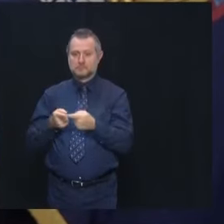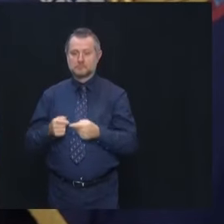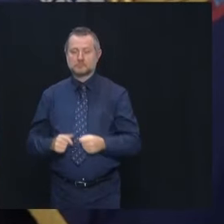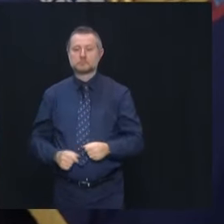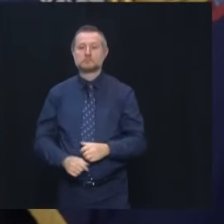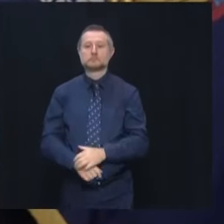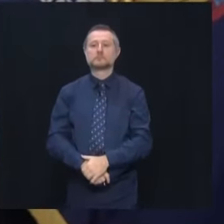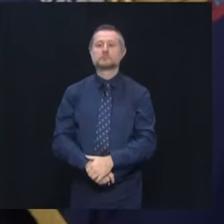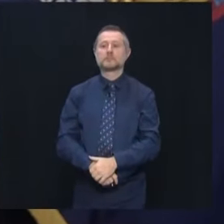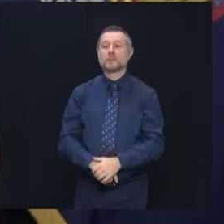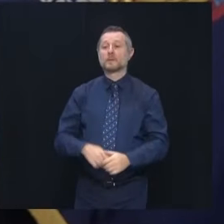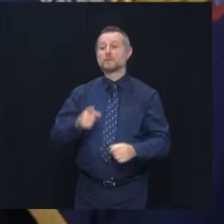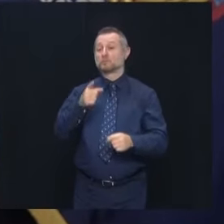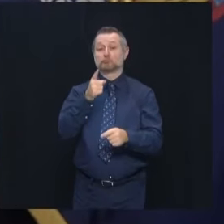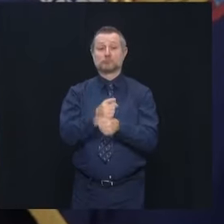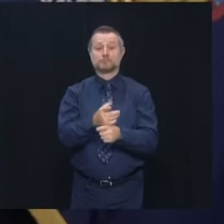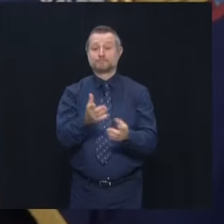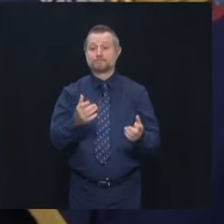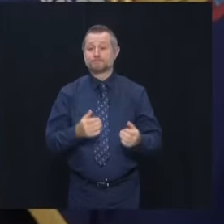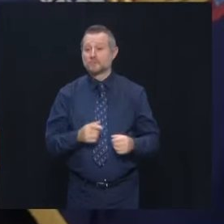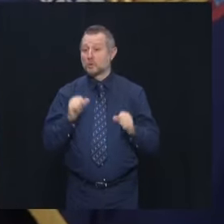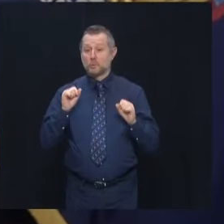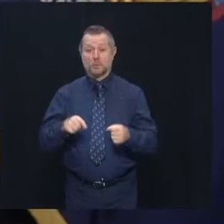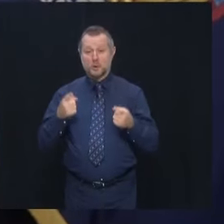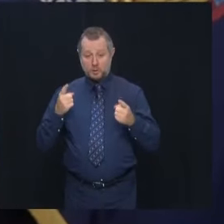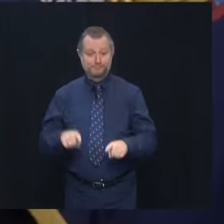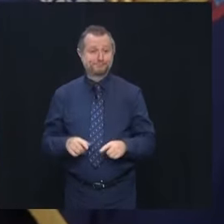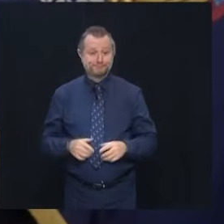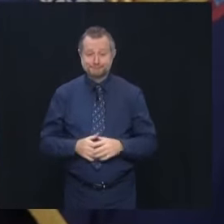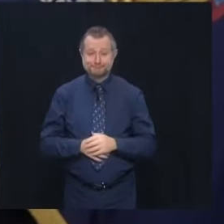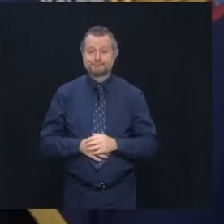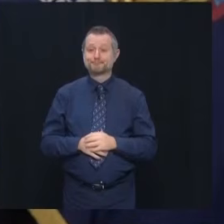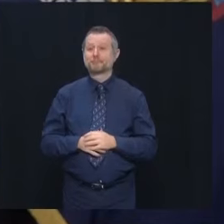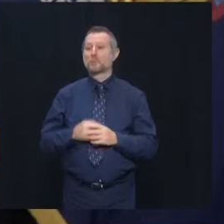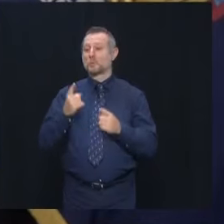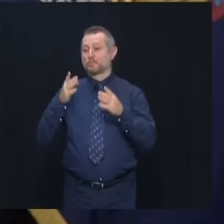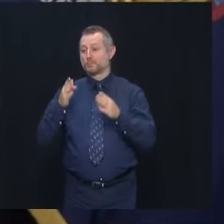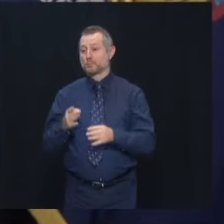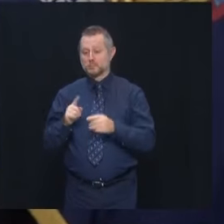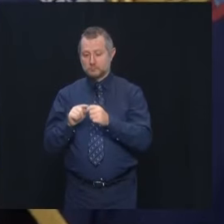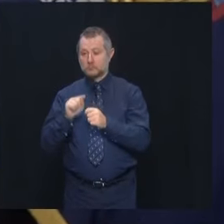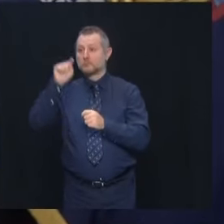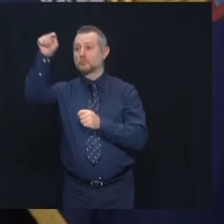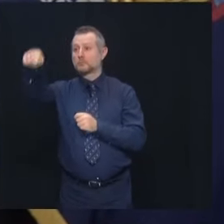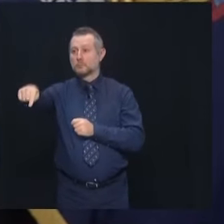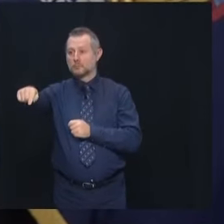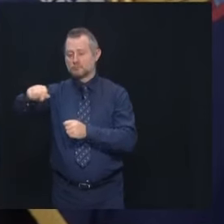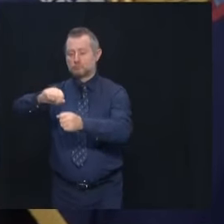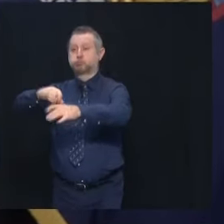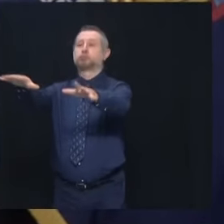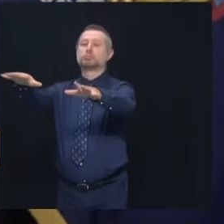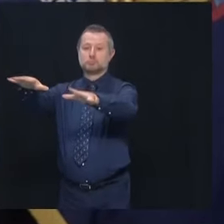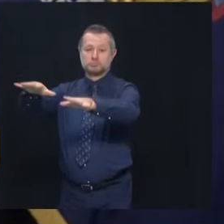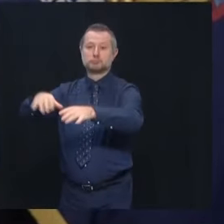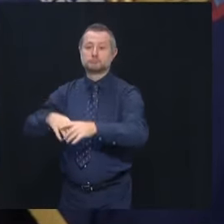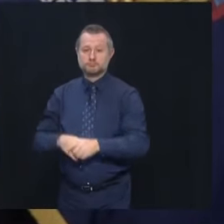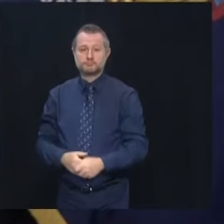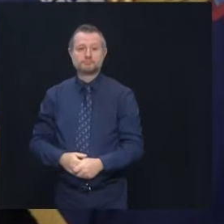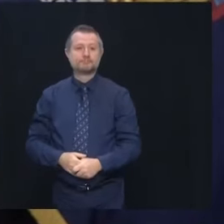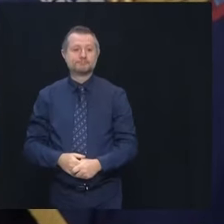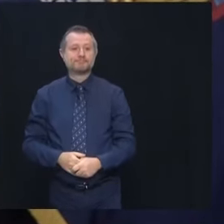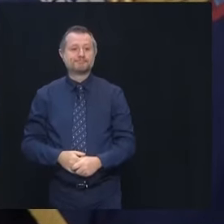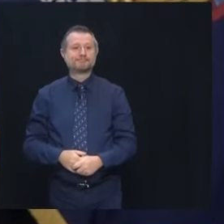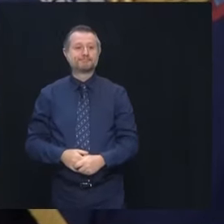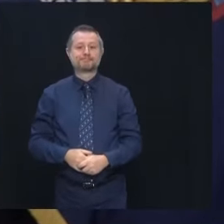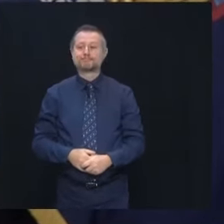But yeah, that is a very real concern. And there's a very real question of if